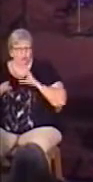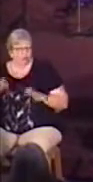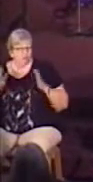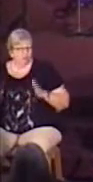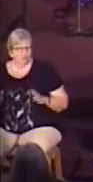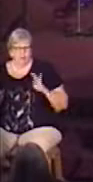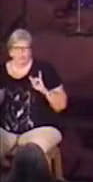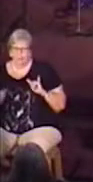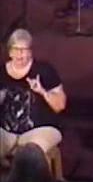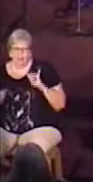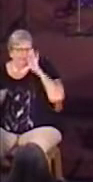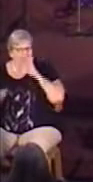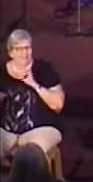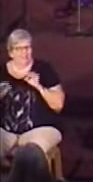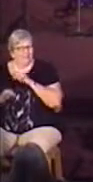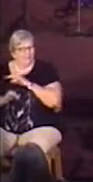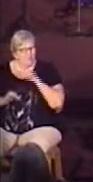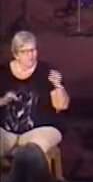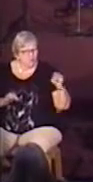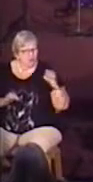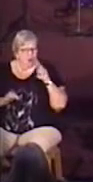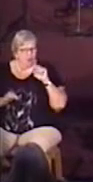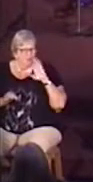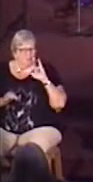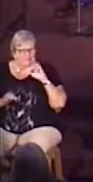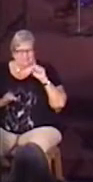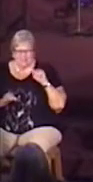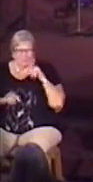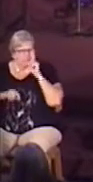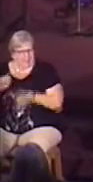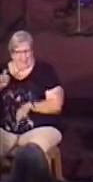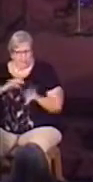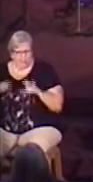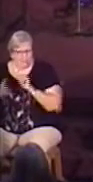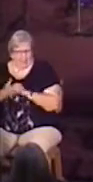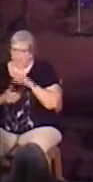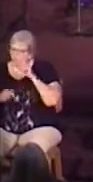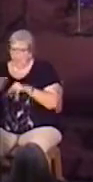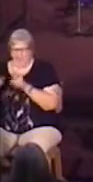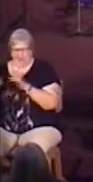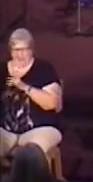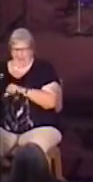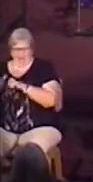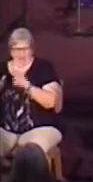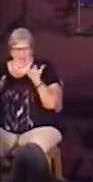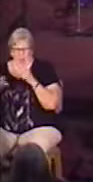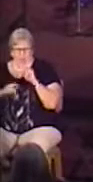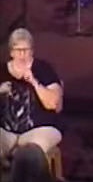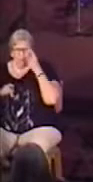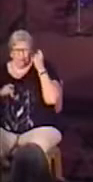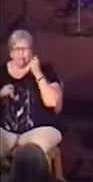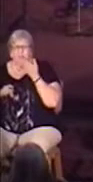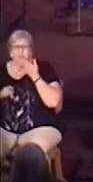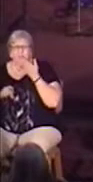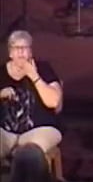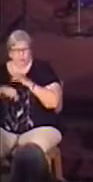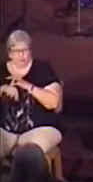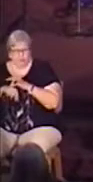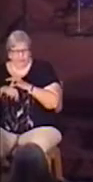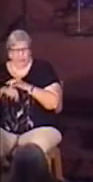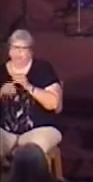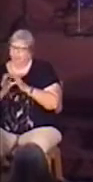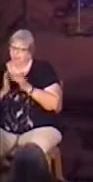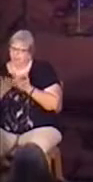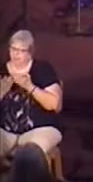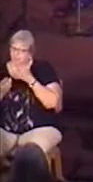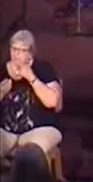if you're a racist. You can't do it. You can't hate other people for the color of their skin. And the Bible says this,